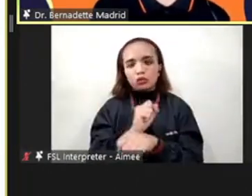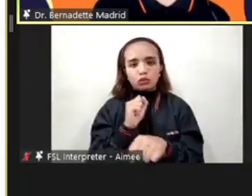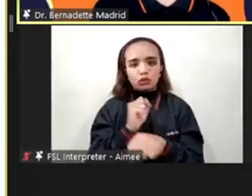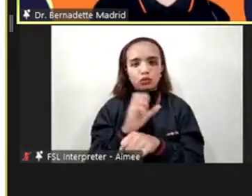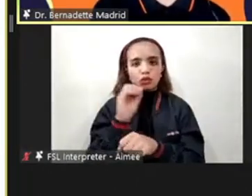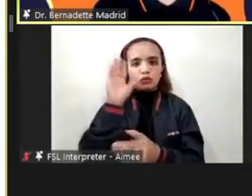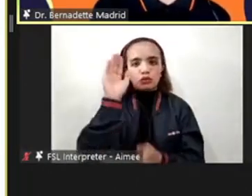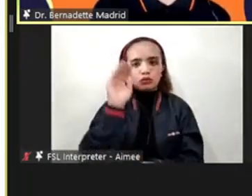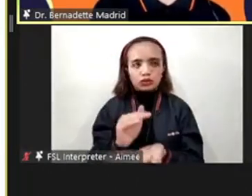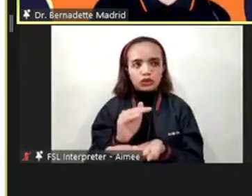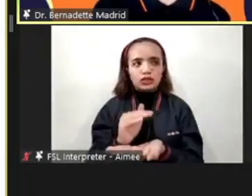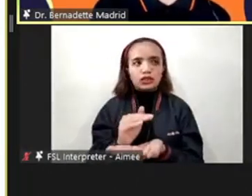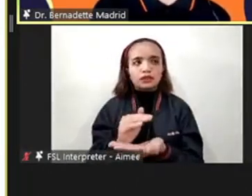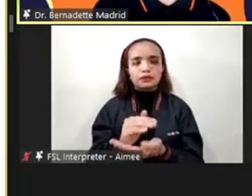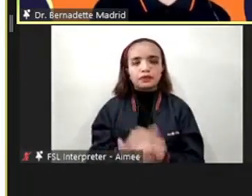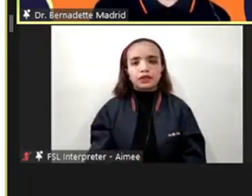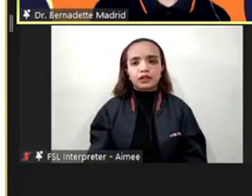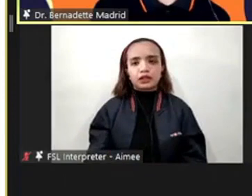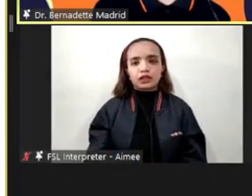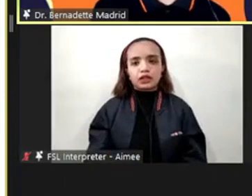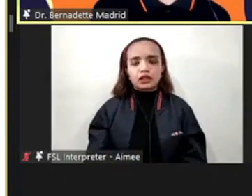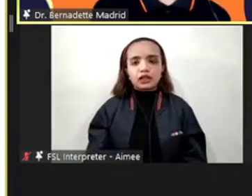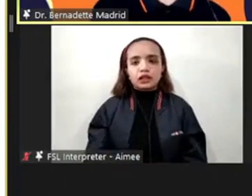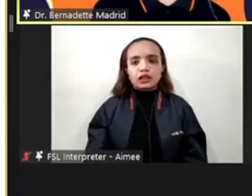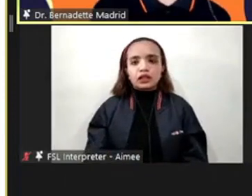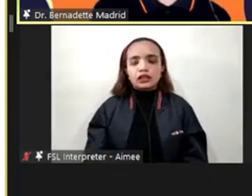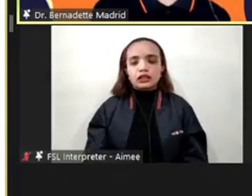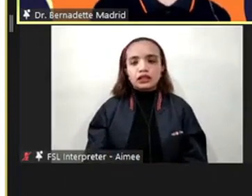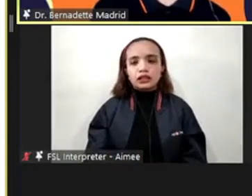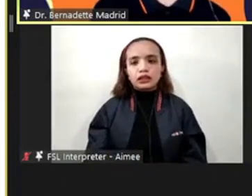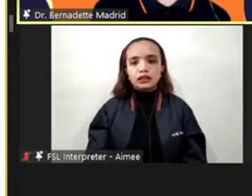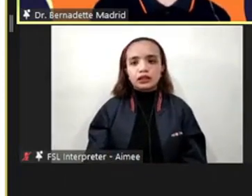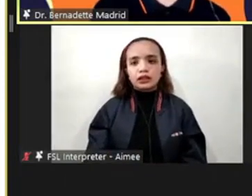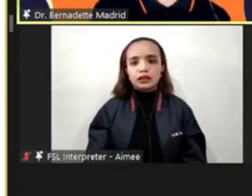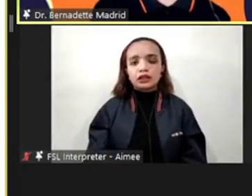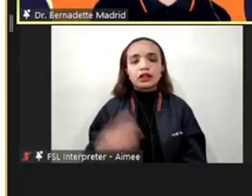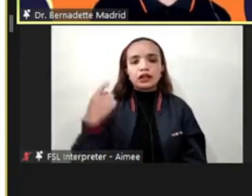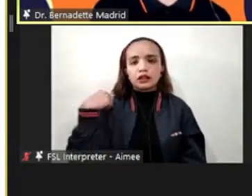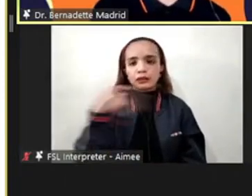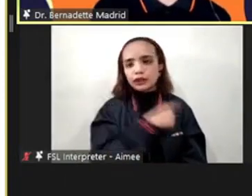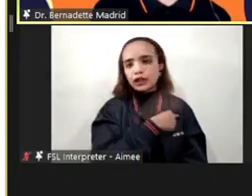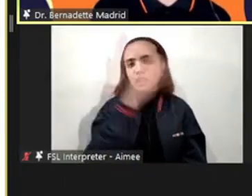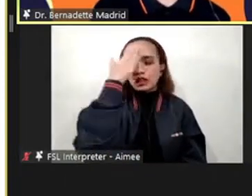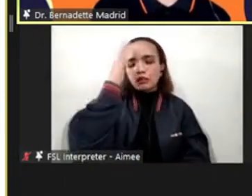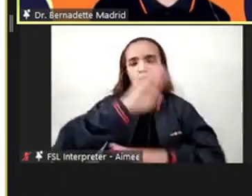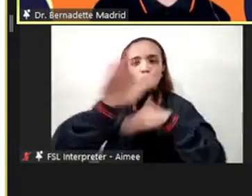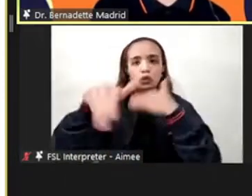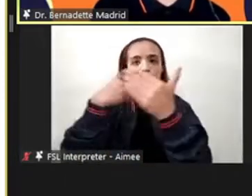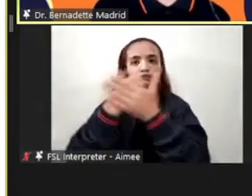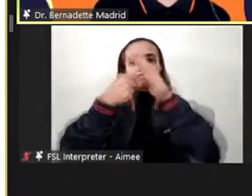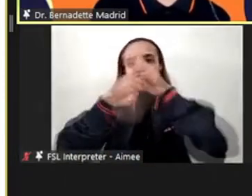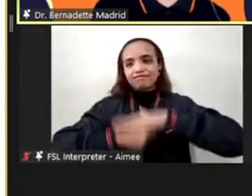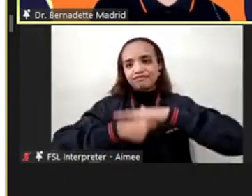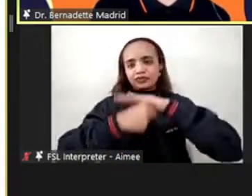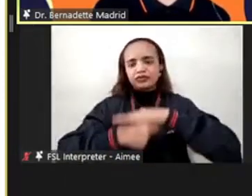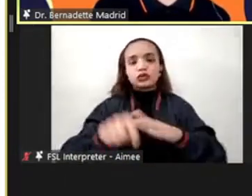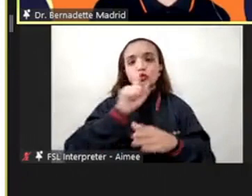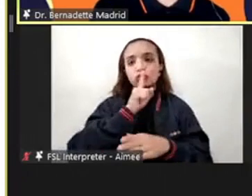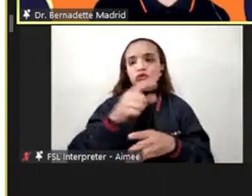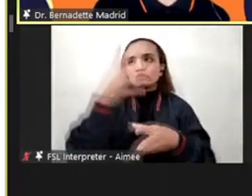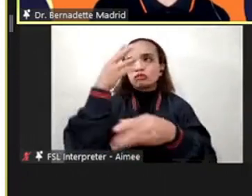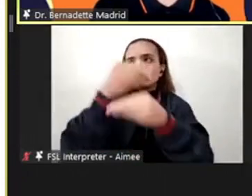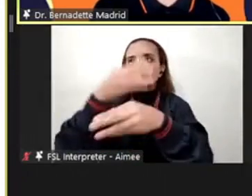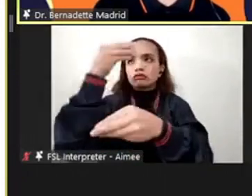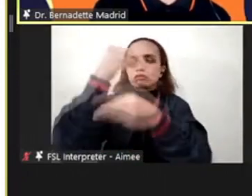in employment. So we know that all of these stresses is really adding up to